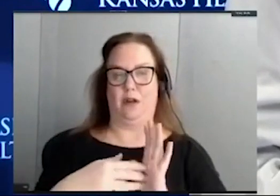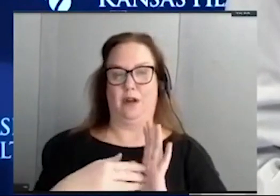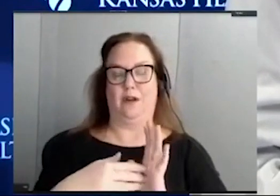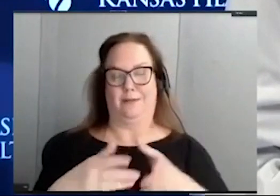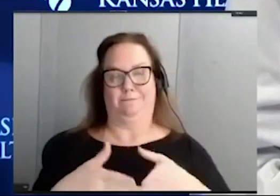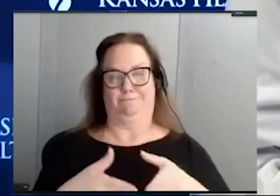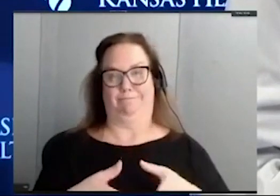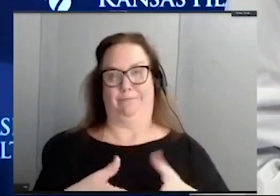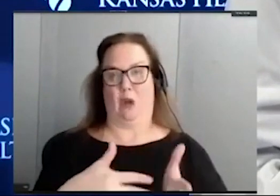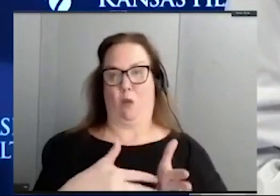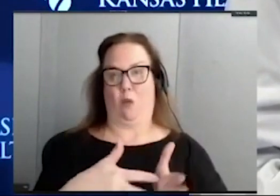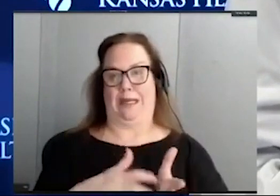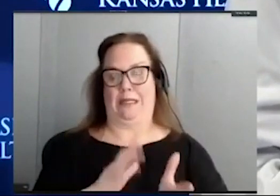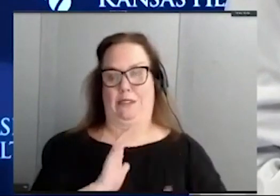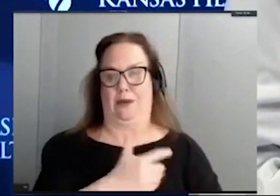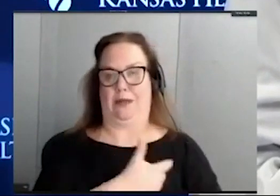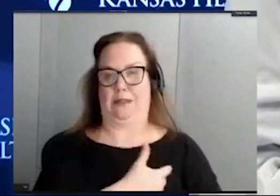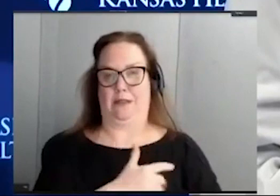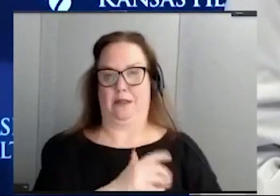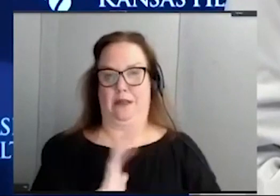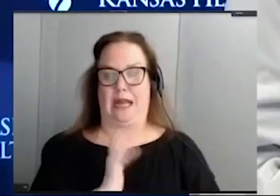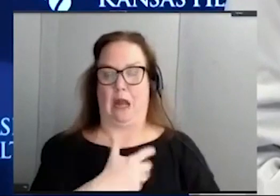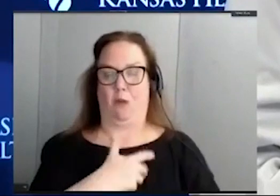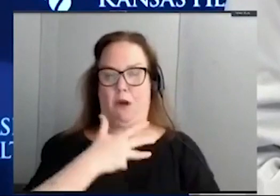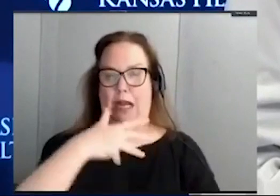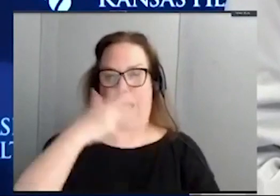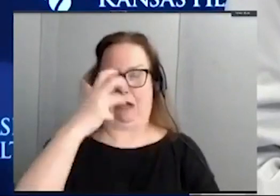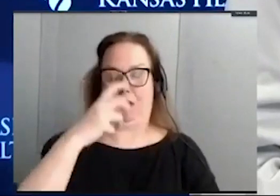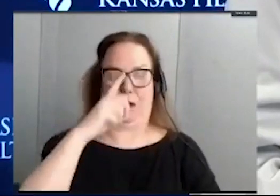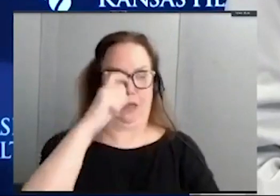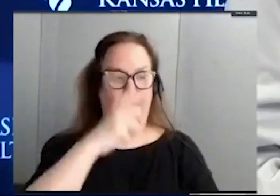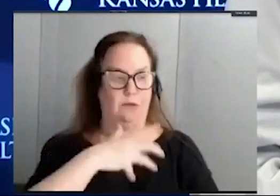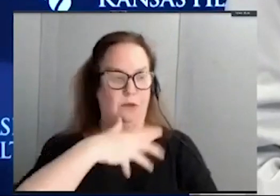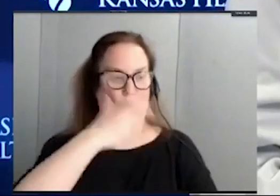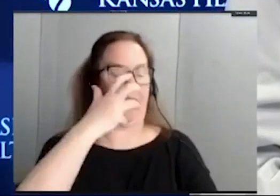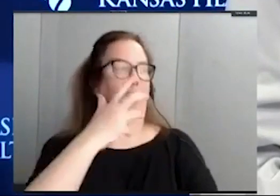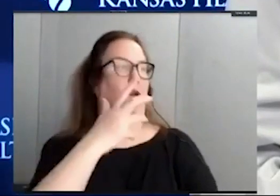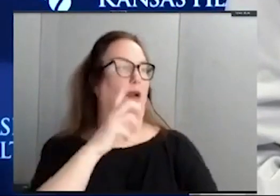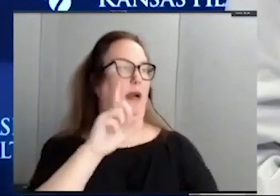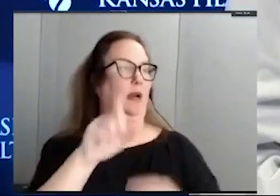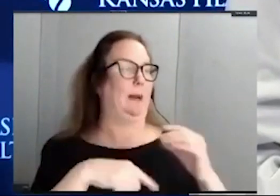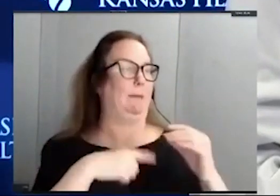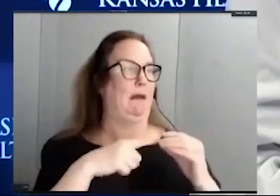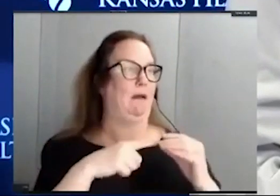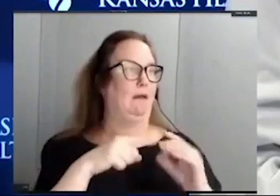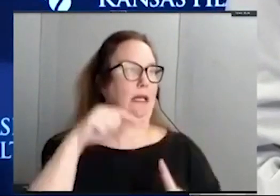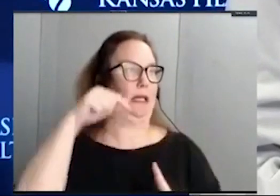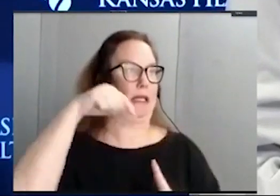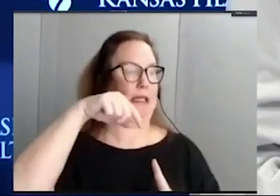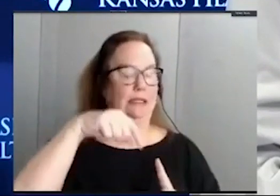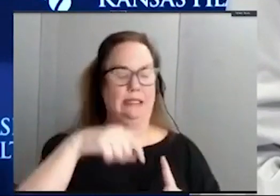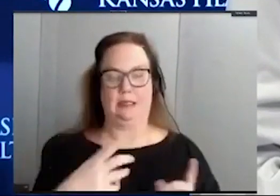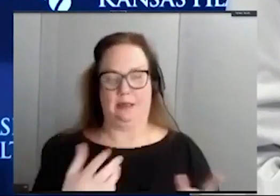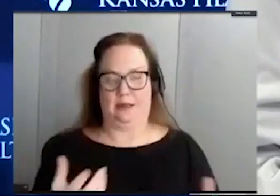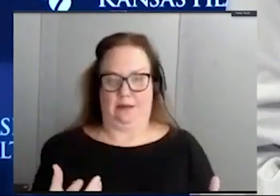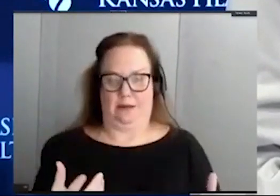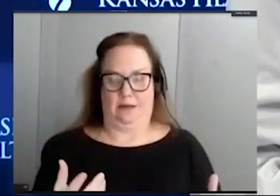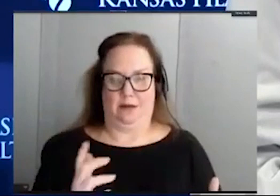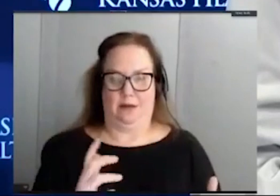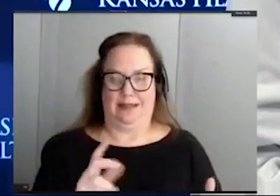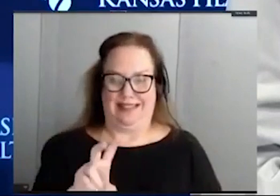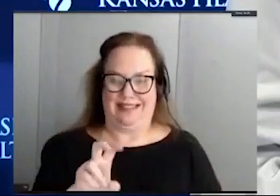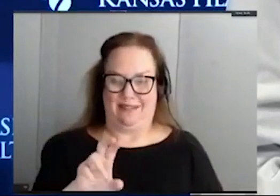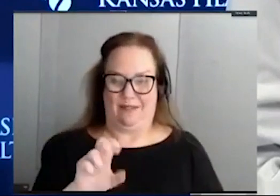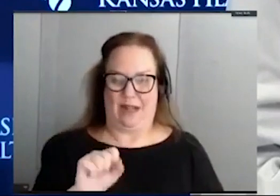The vulnerability is our own anger. And because we're so angry about this, we've had this virus rip through